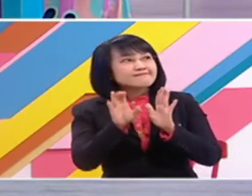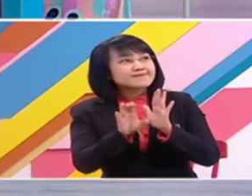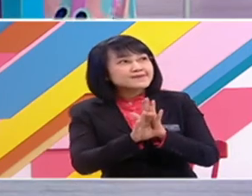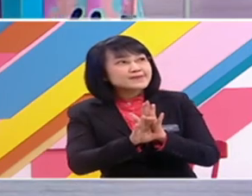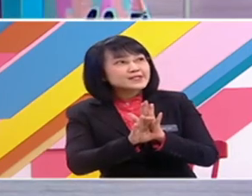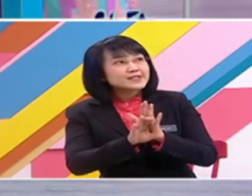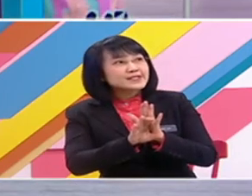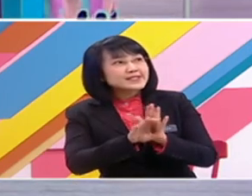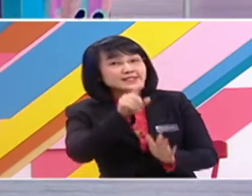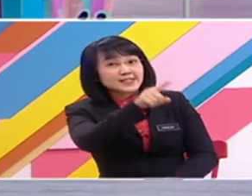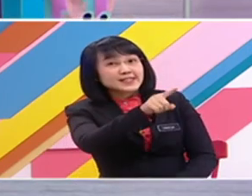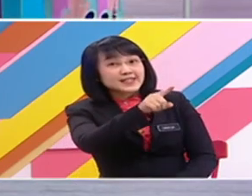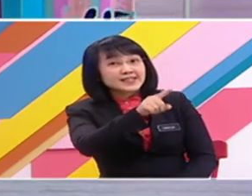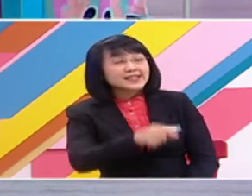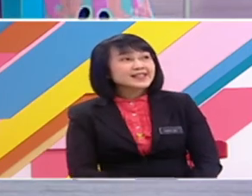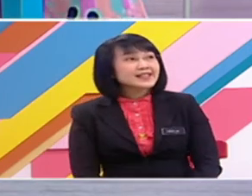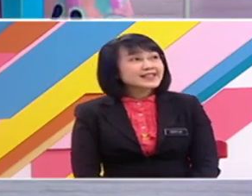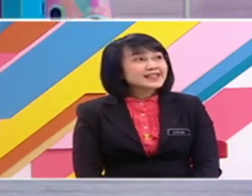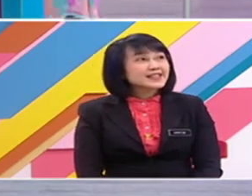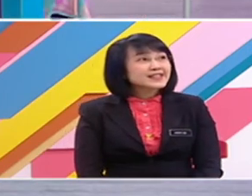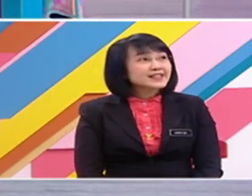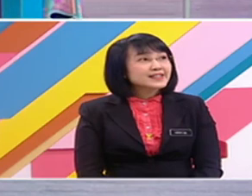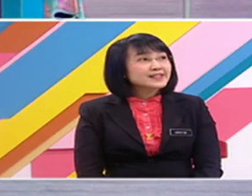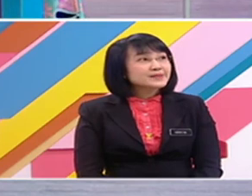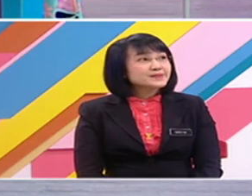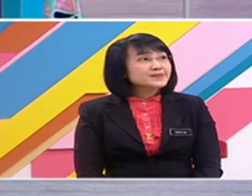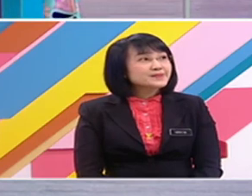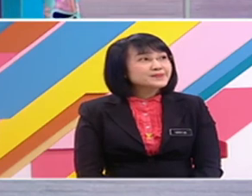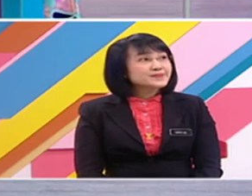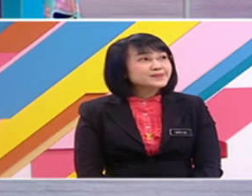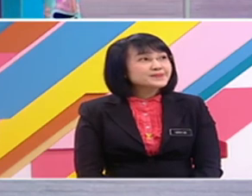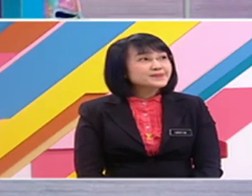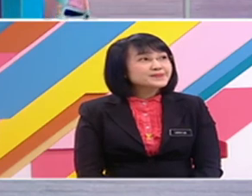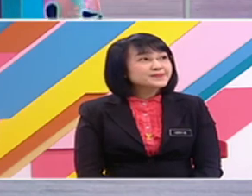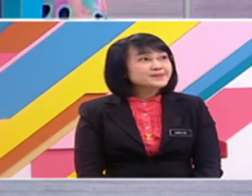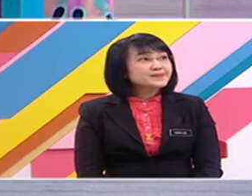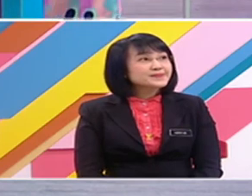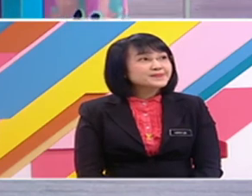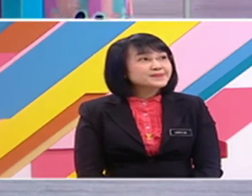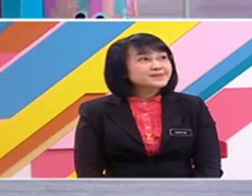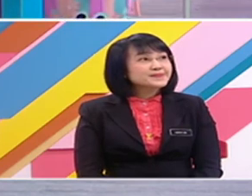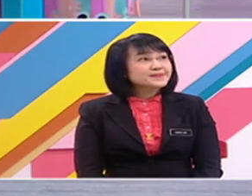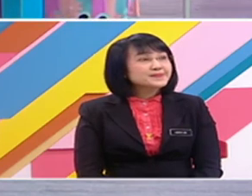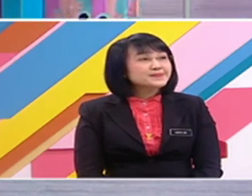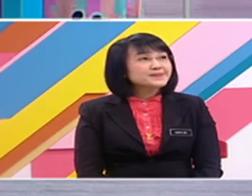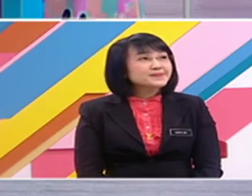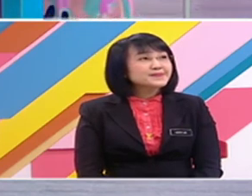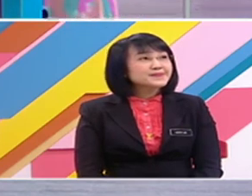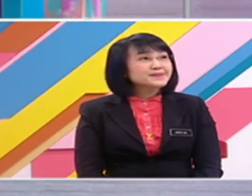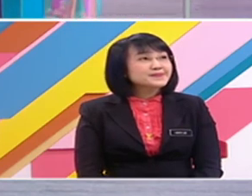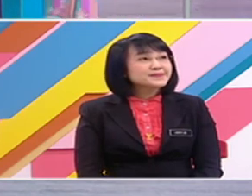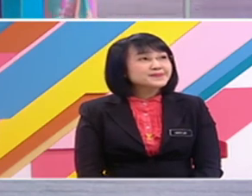teacher. Huh, okay, is that right? Laila. Laila. All right, okay, Laila. Okay, the first one. Okay,